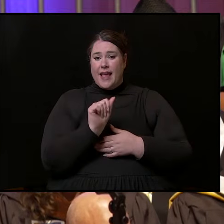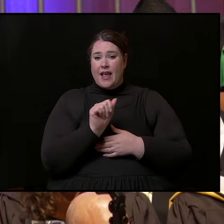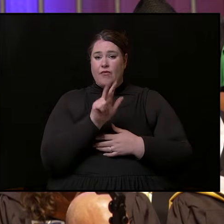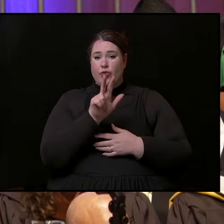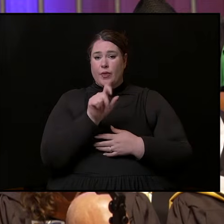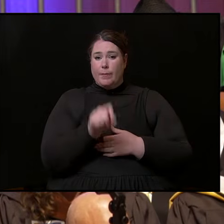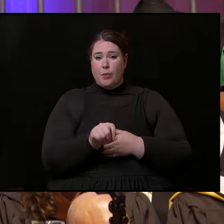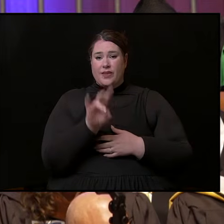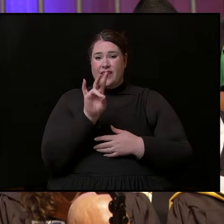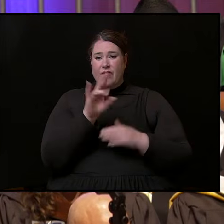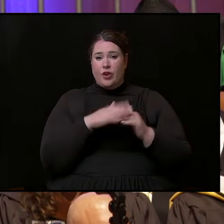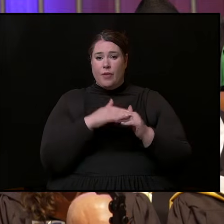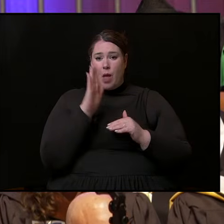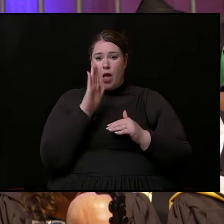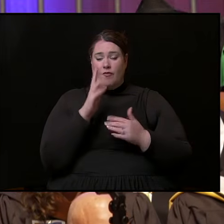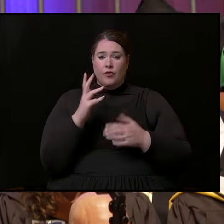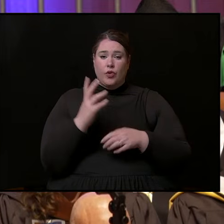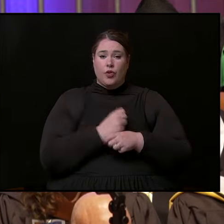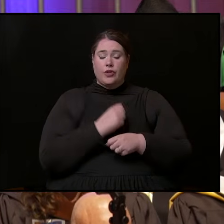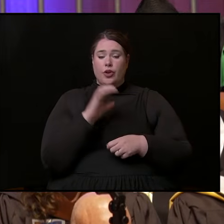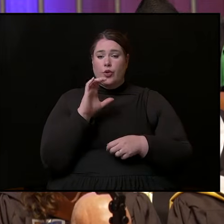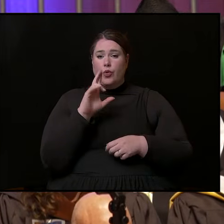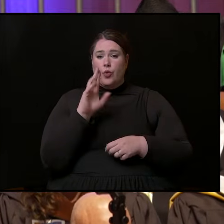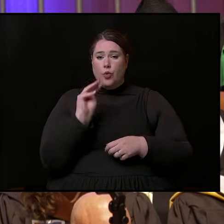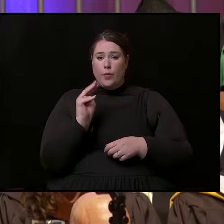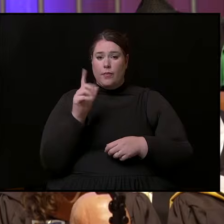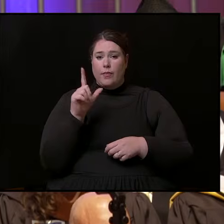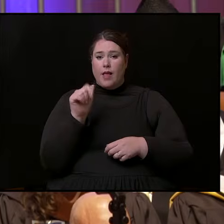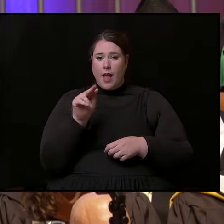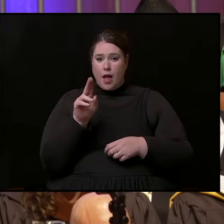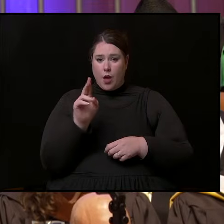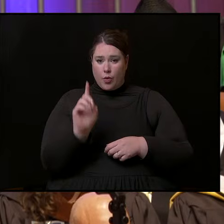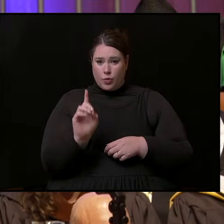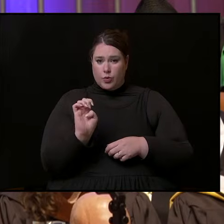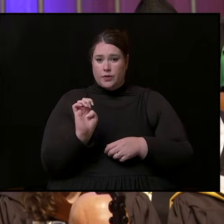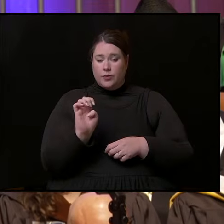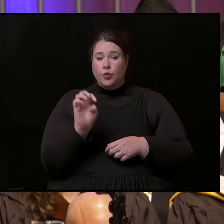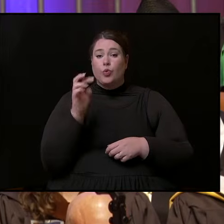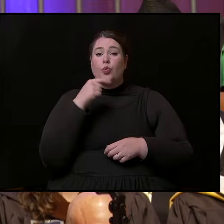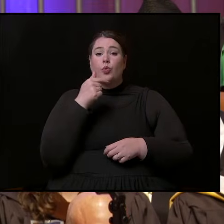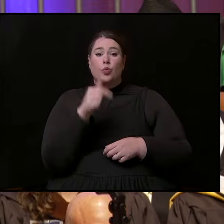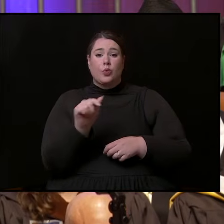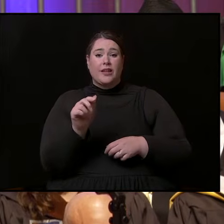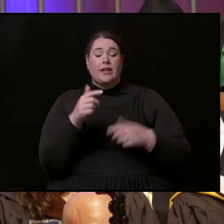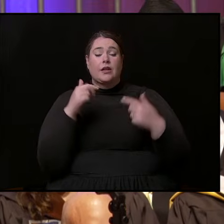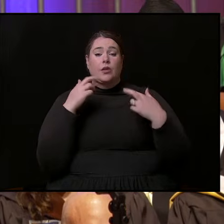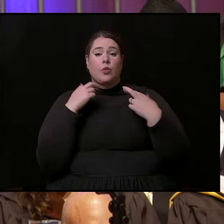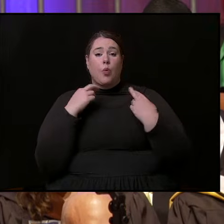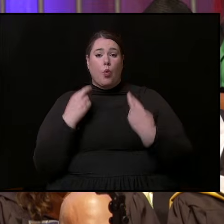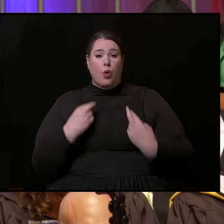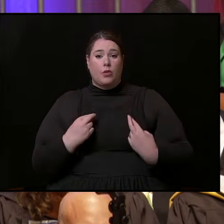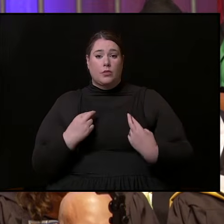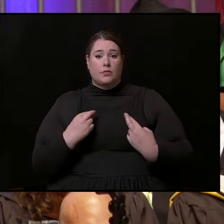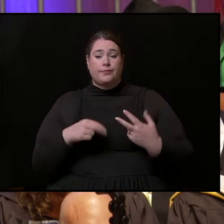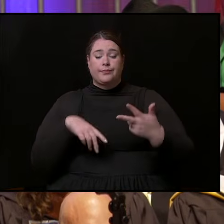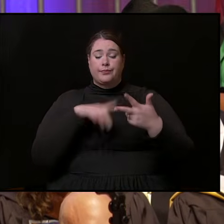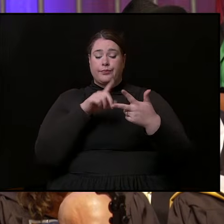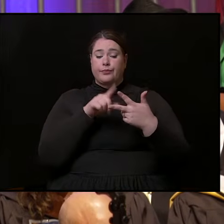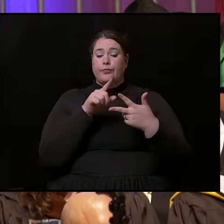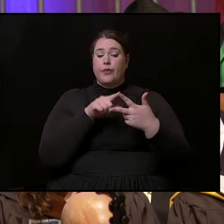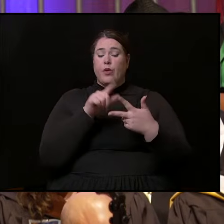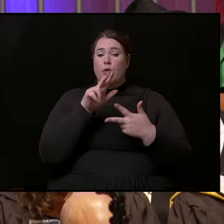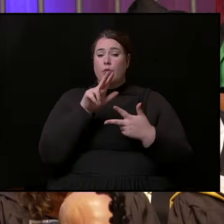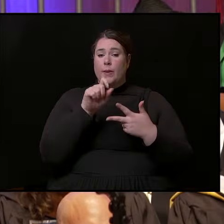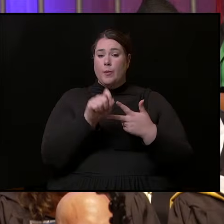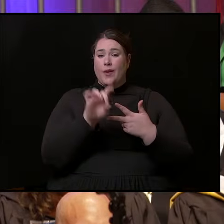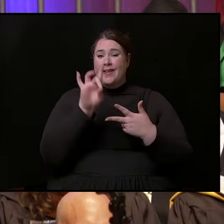above earn cum laude with distinction, and they wear a green cord. Graduates with a 3.8